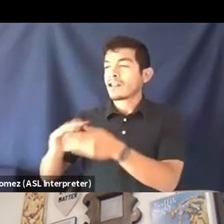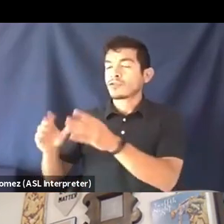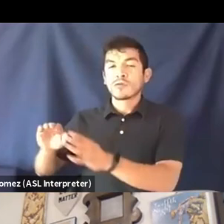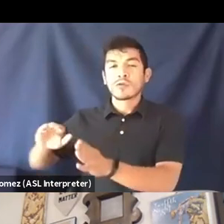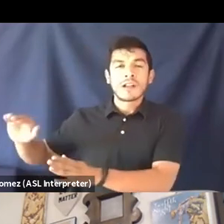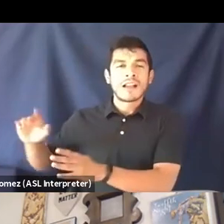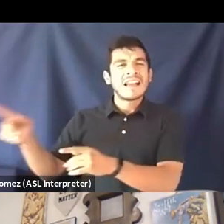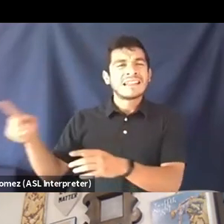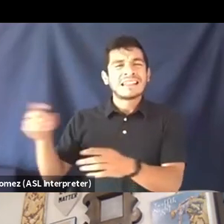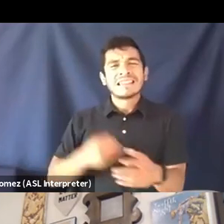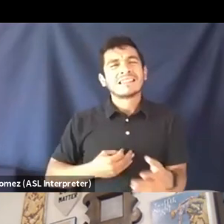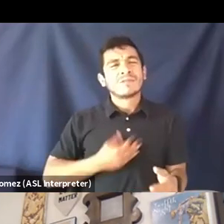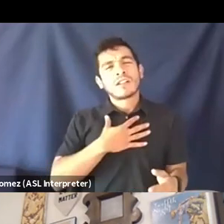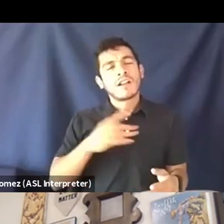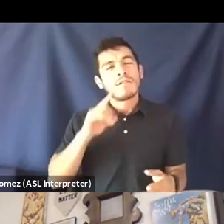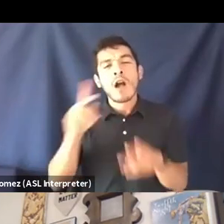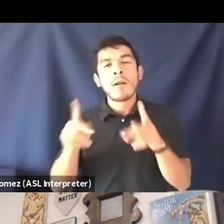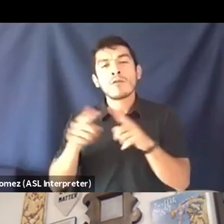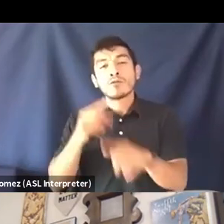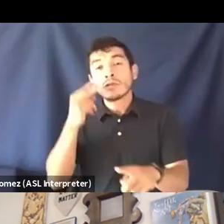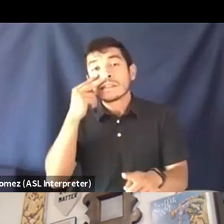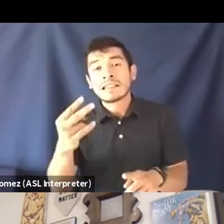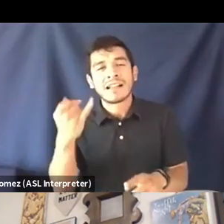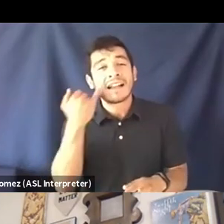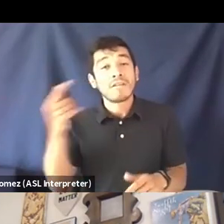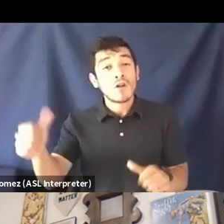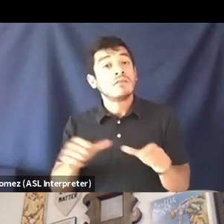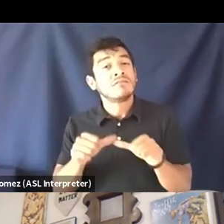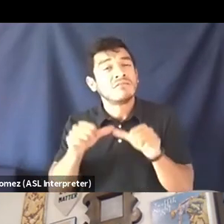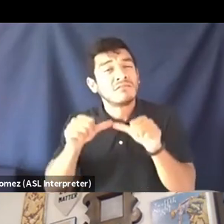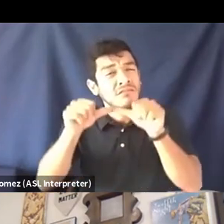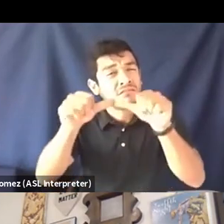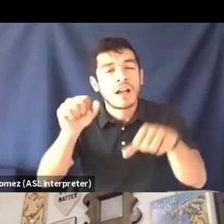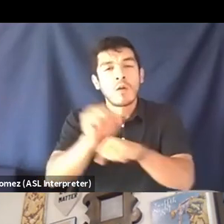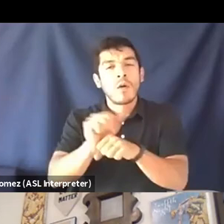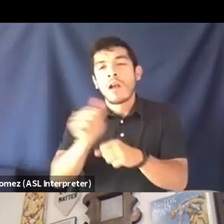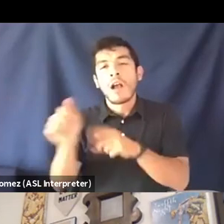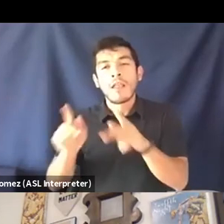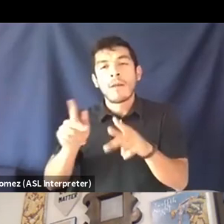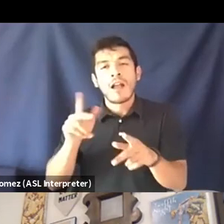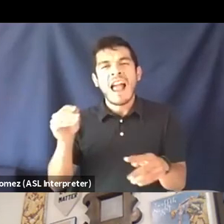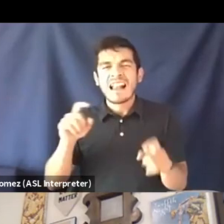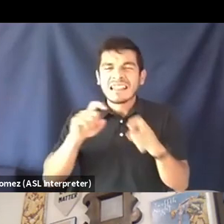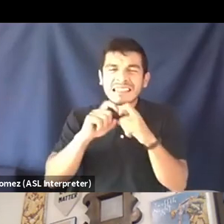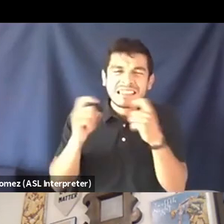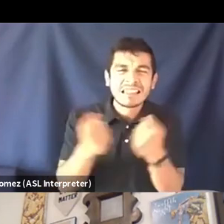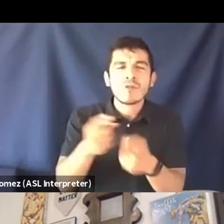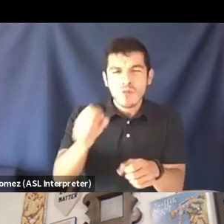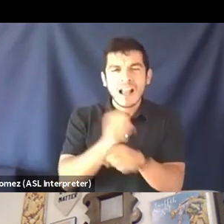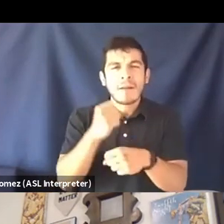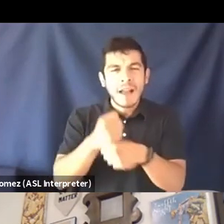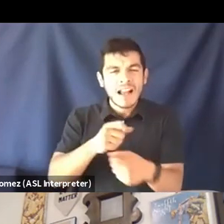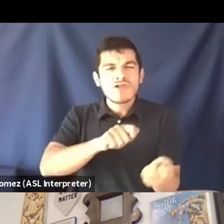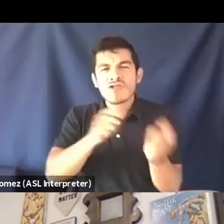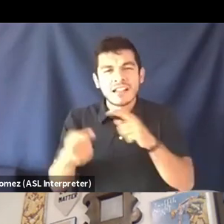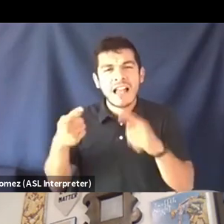That it's an inspiration for people to see that if you persevere and work with others and team up, you can make huge change happen. So our